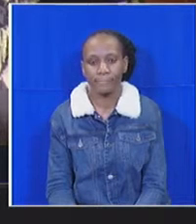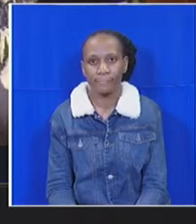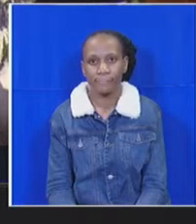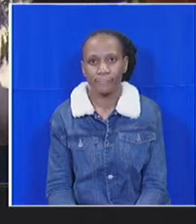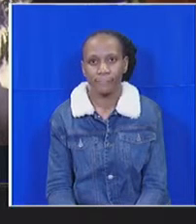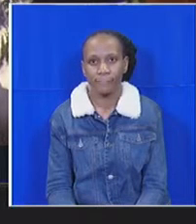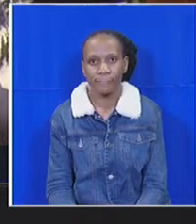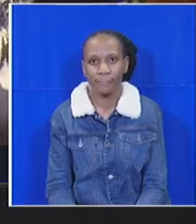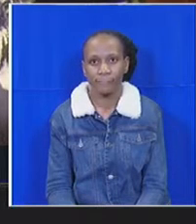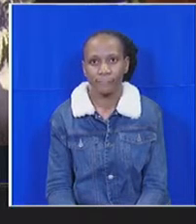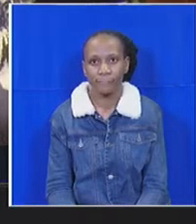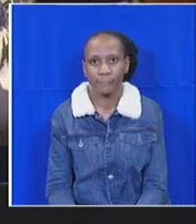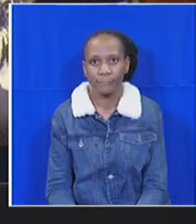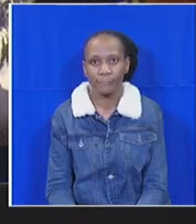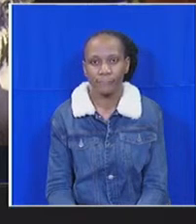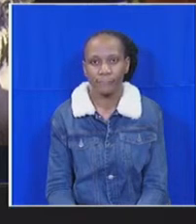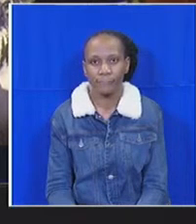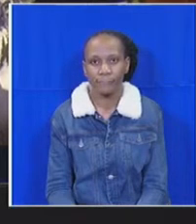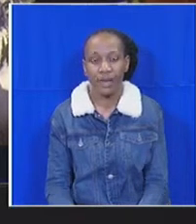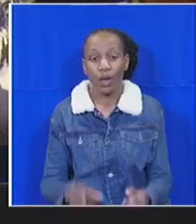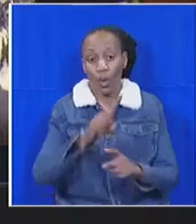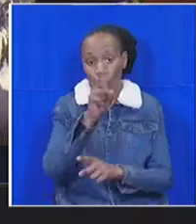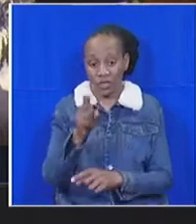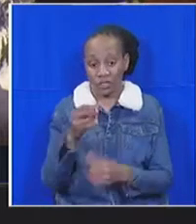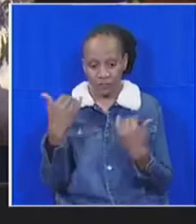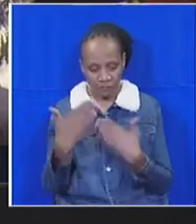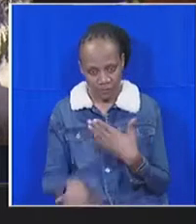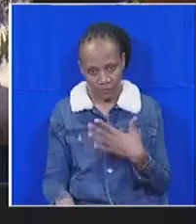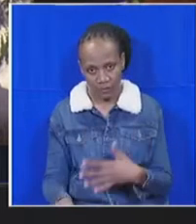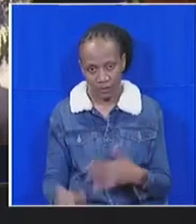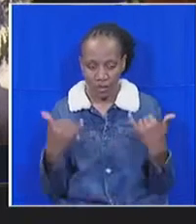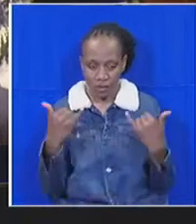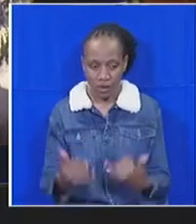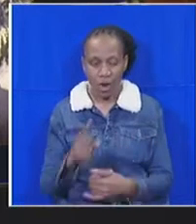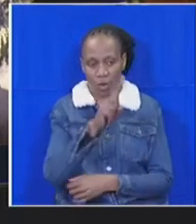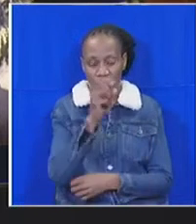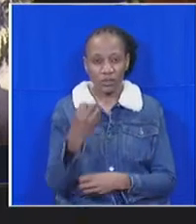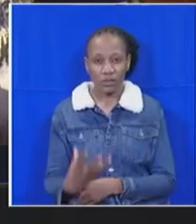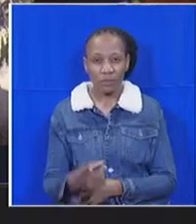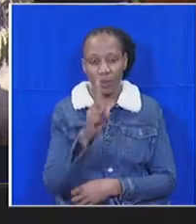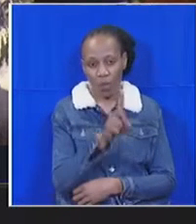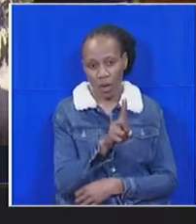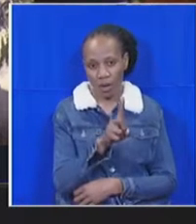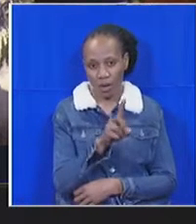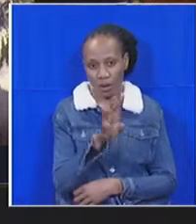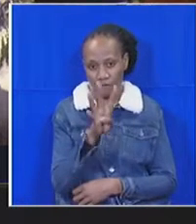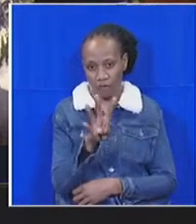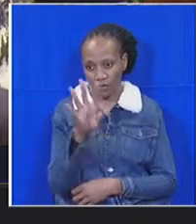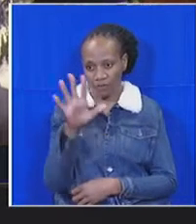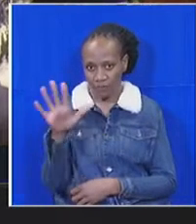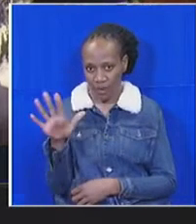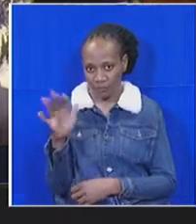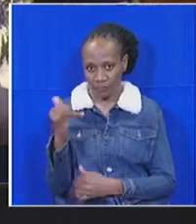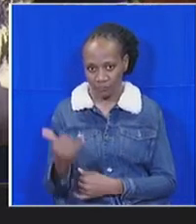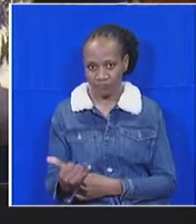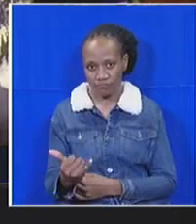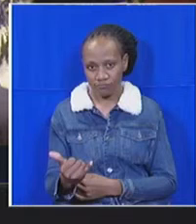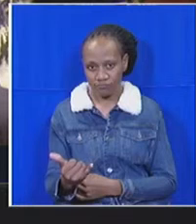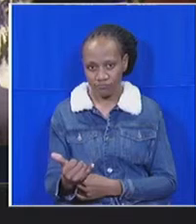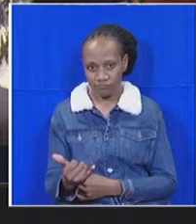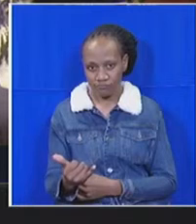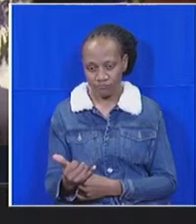That is the end of the questions. Now the next question, question 145.